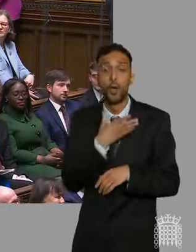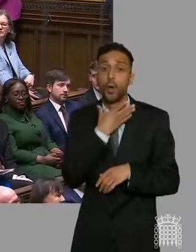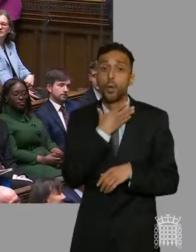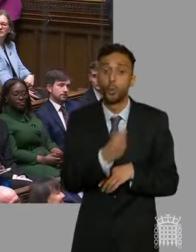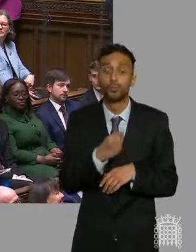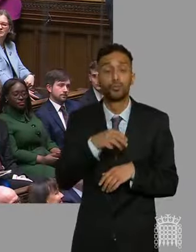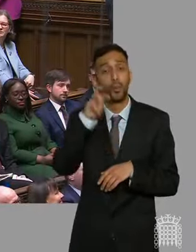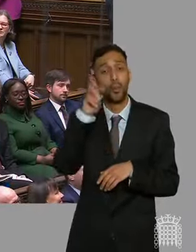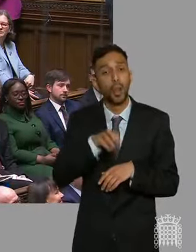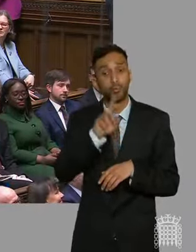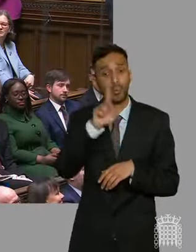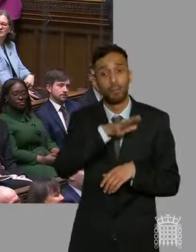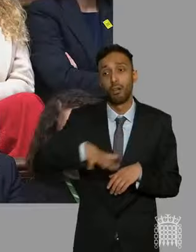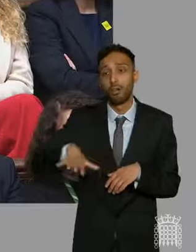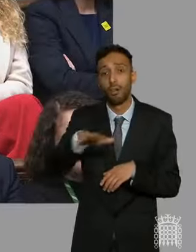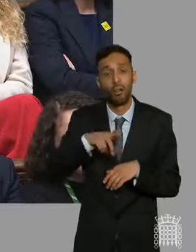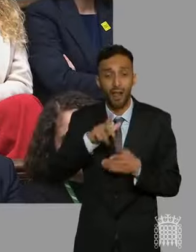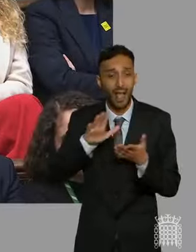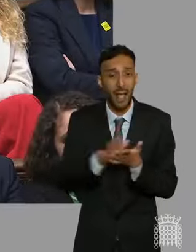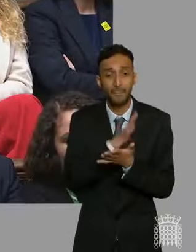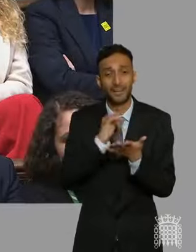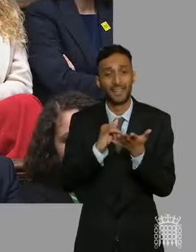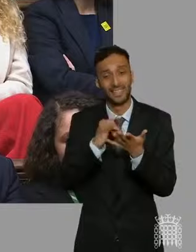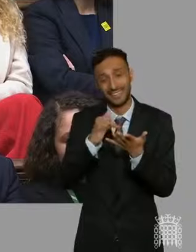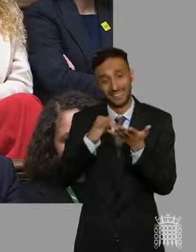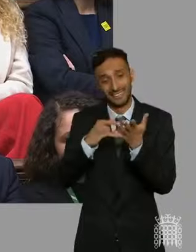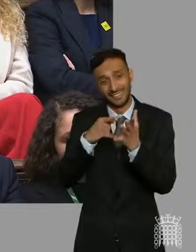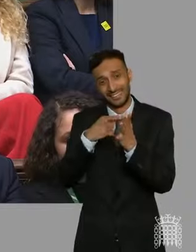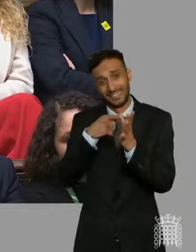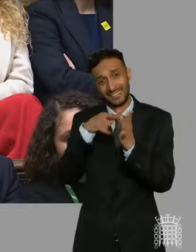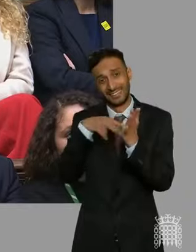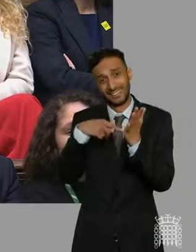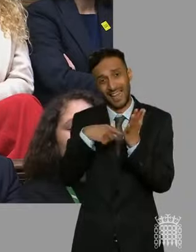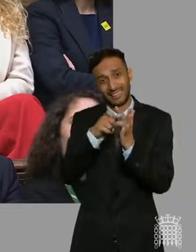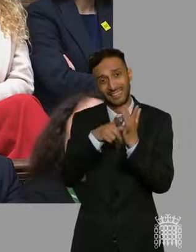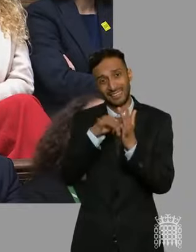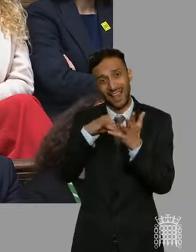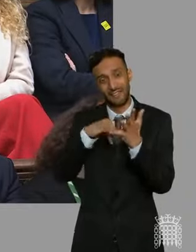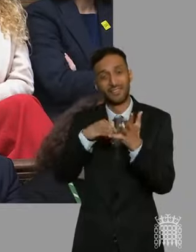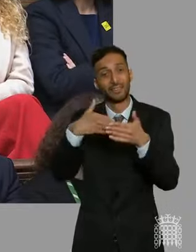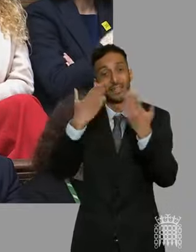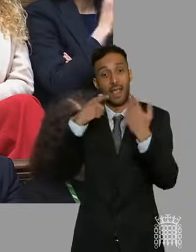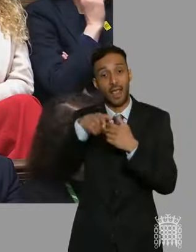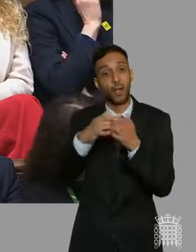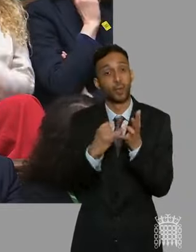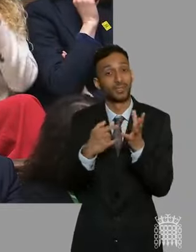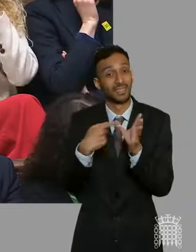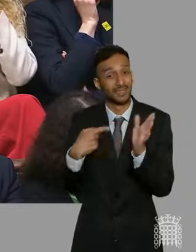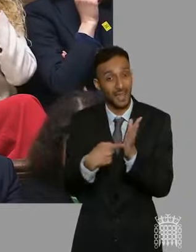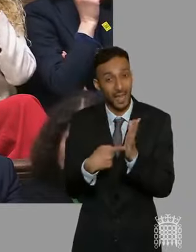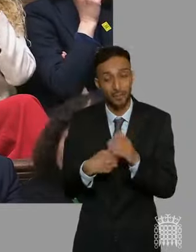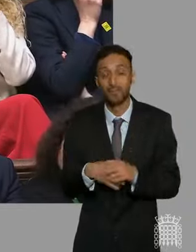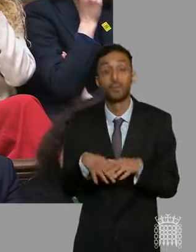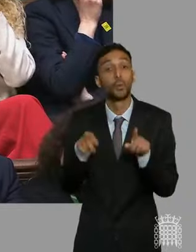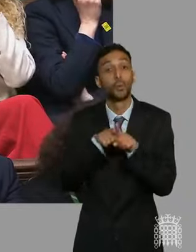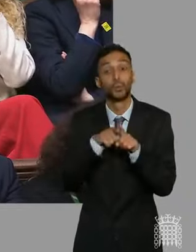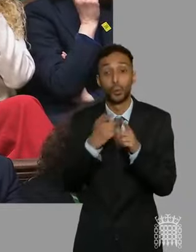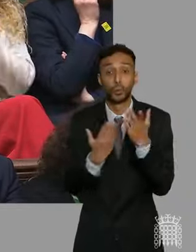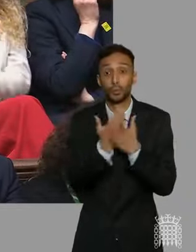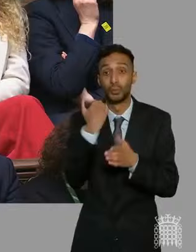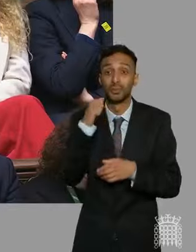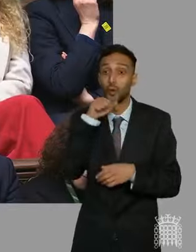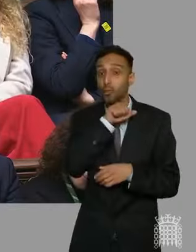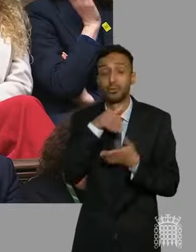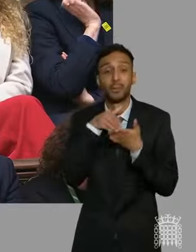And will he also join with me in welcoming the latest news of the £600 million investment by Copenhagen infrastructure partners to ensure that